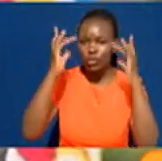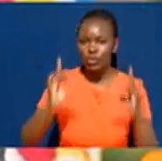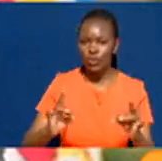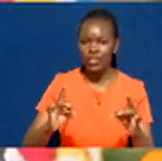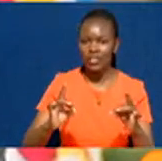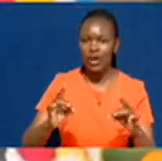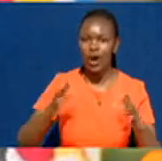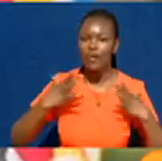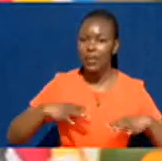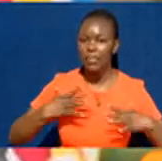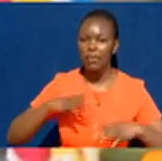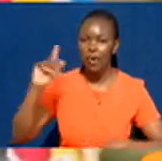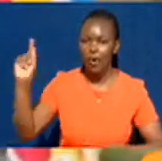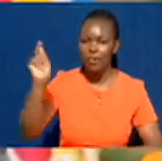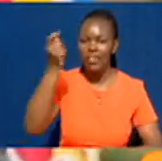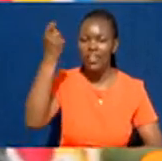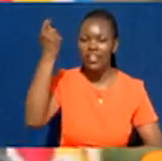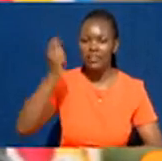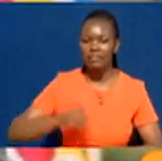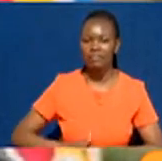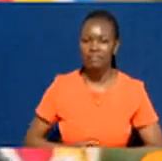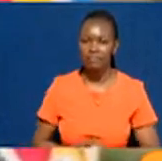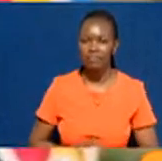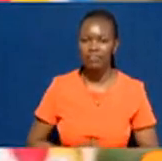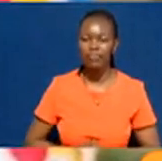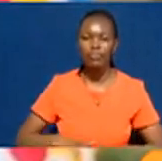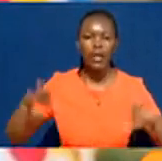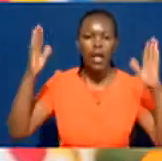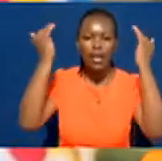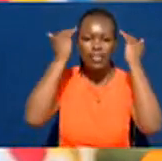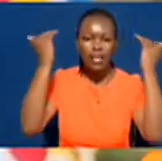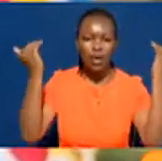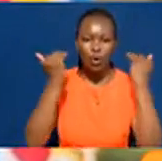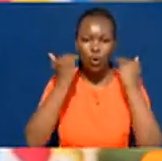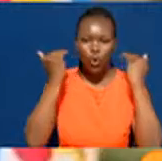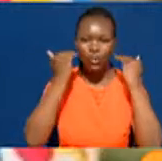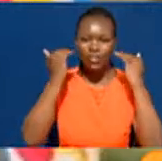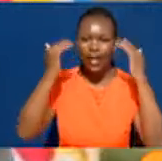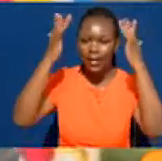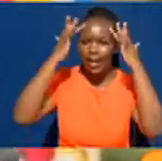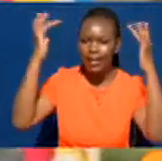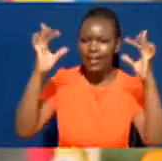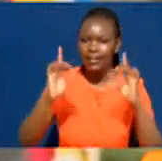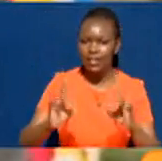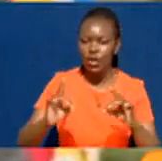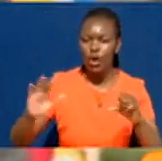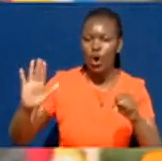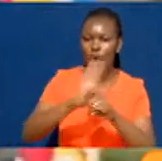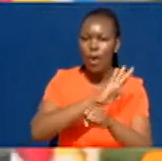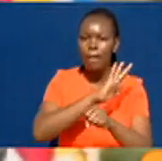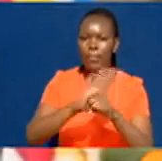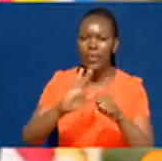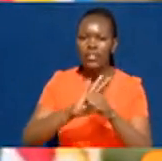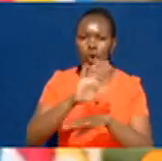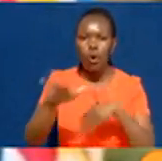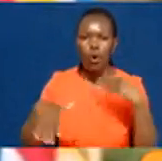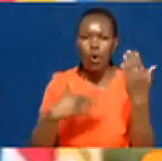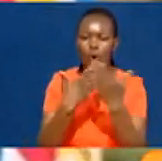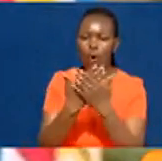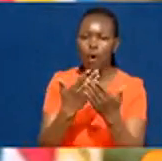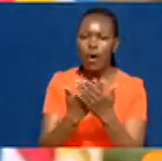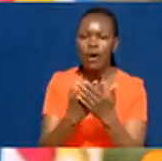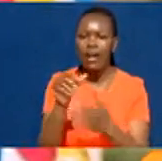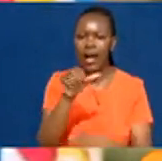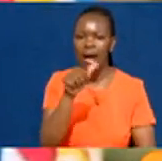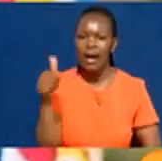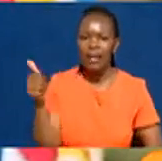of Kenya. The court's decision completes the loop of institutional stewards of